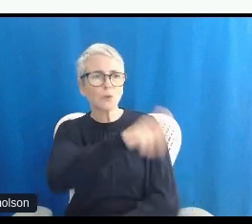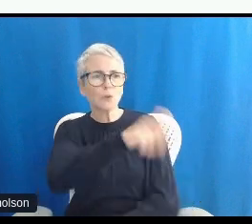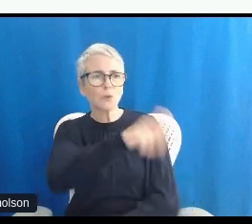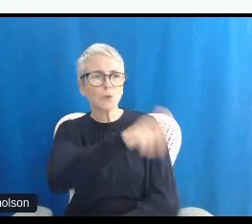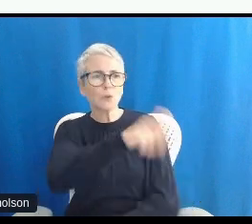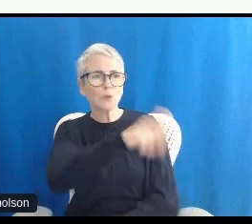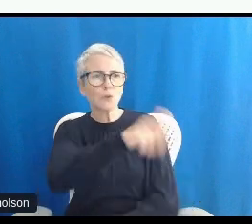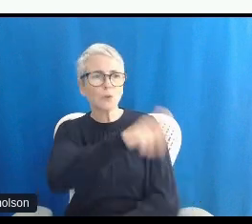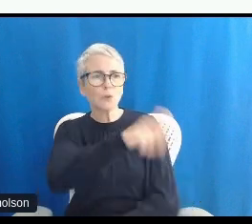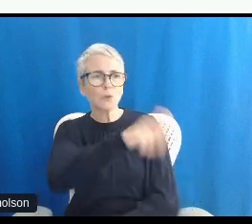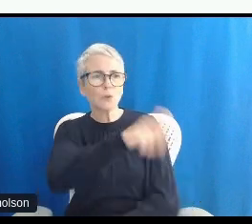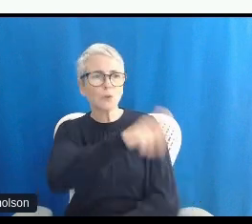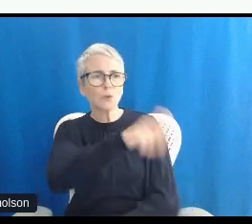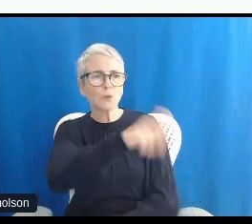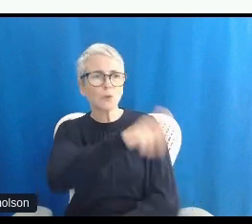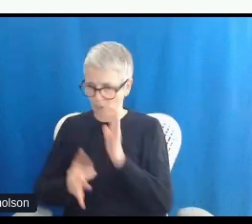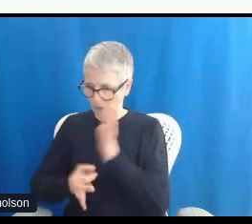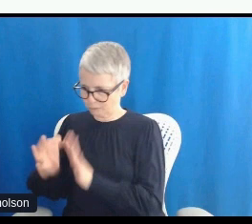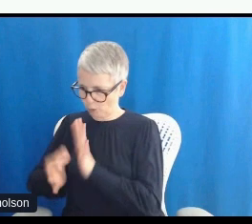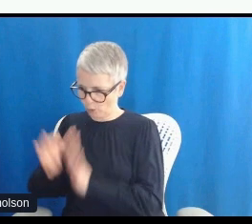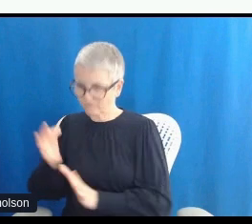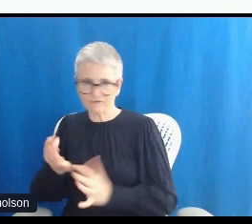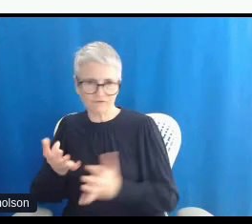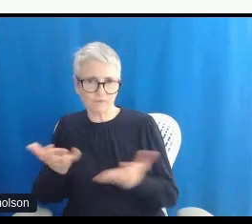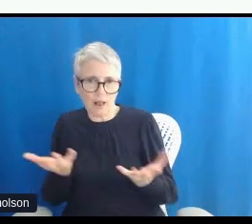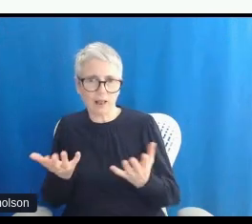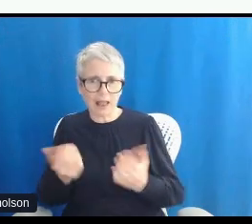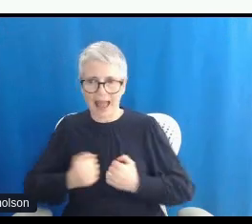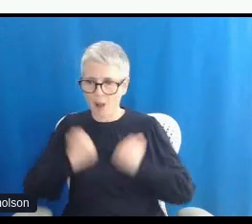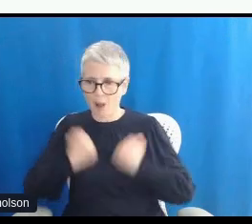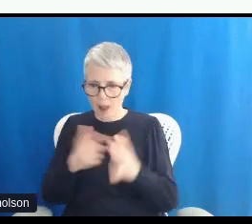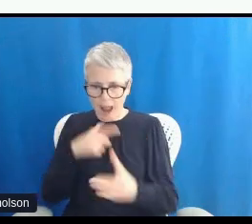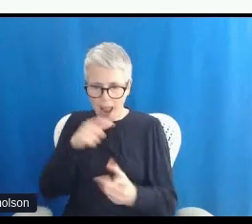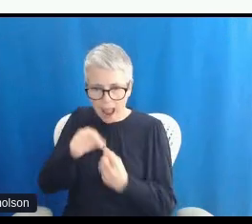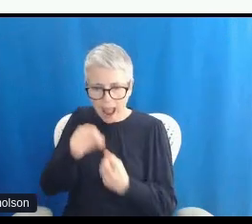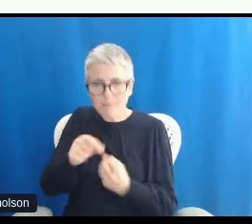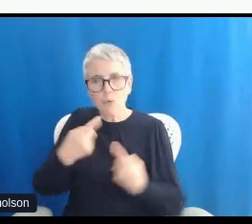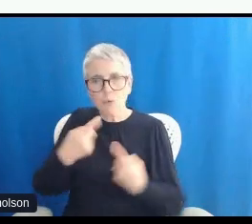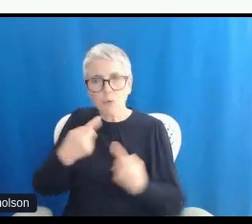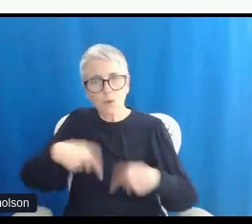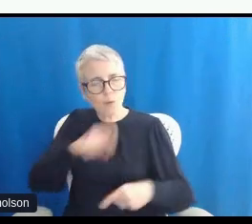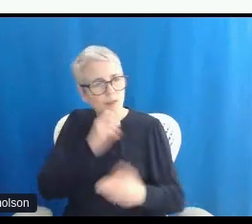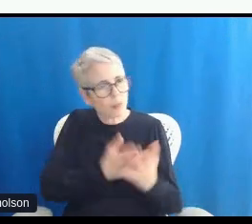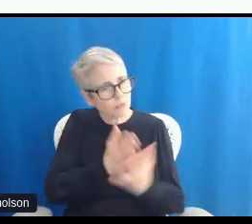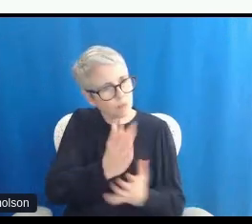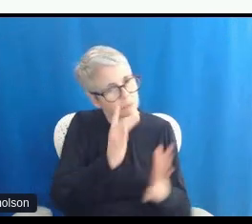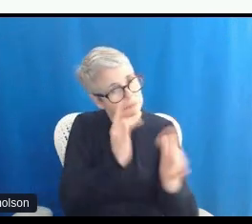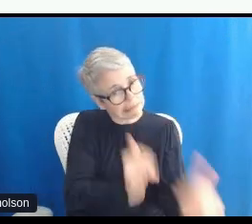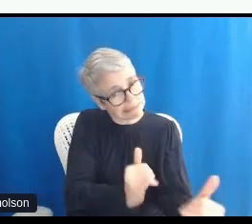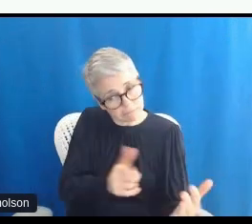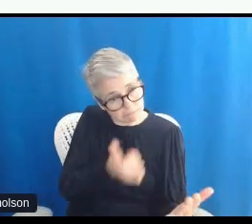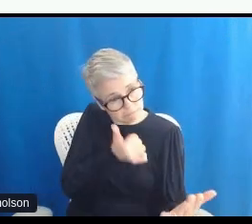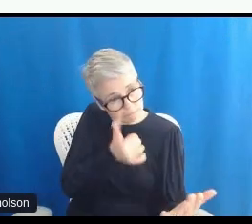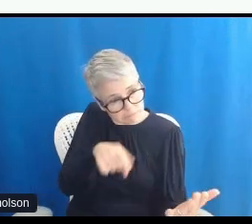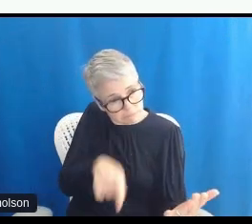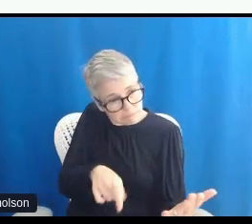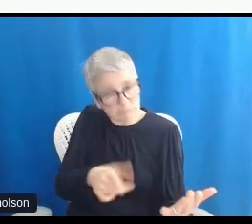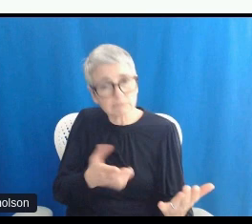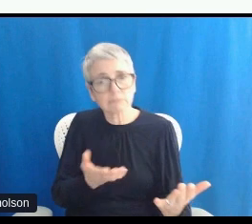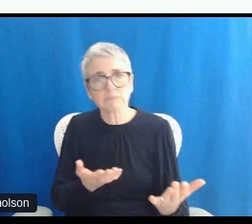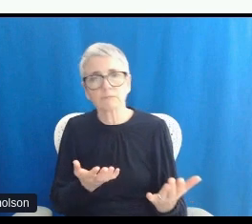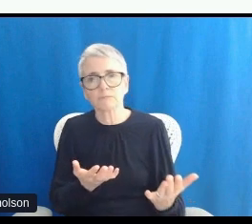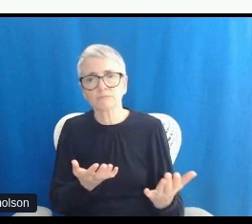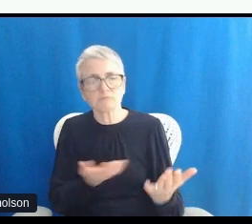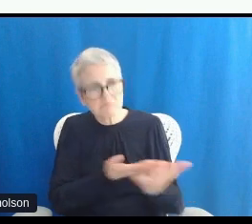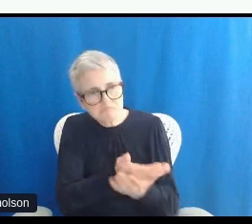of deliveries, we use lots of our big applications. We take through a user testing program where we talk to people